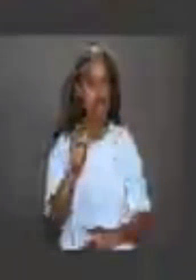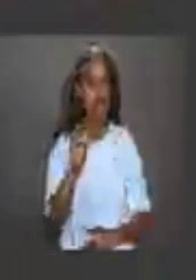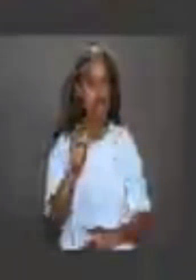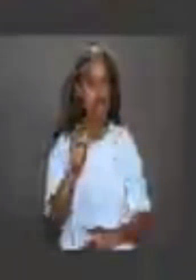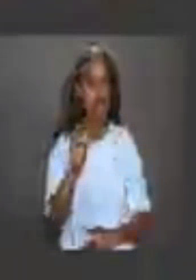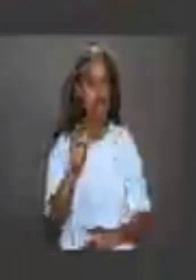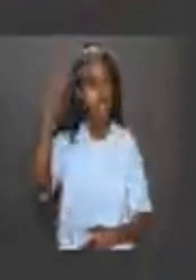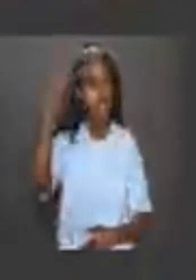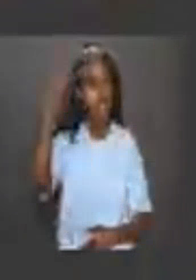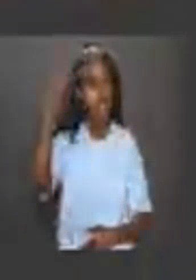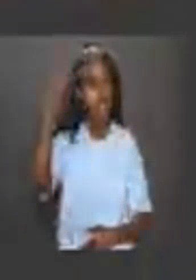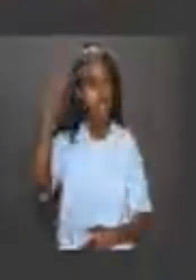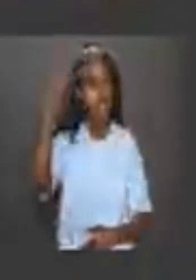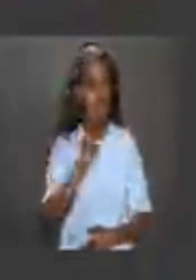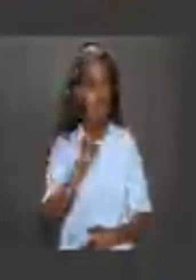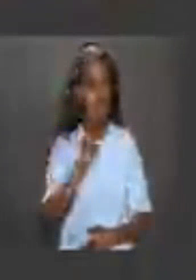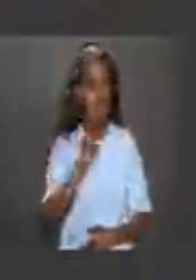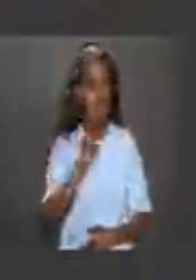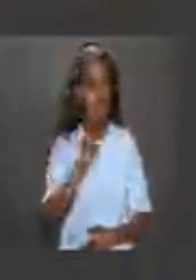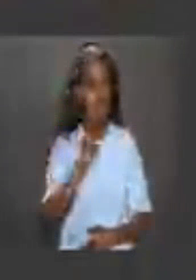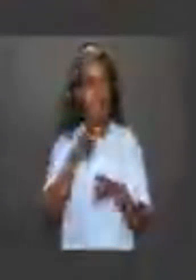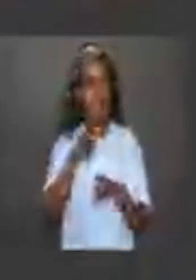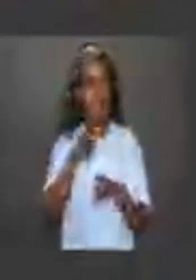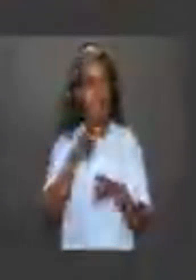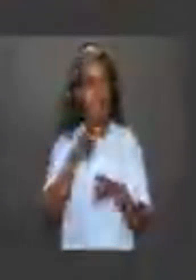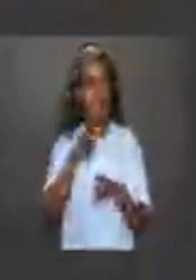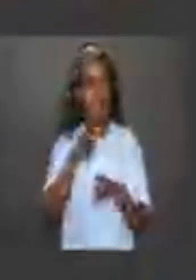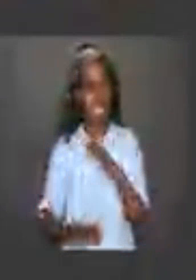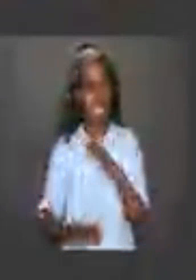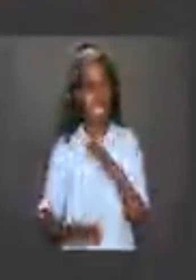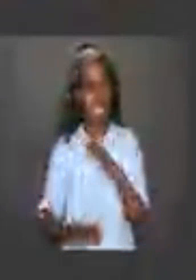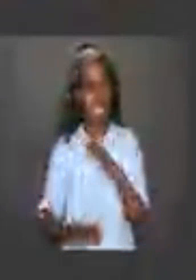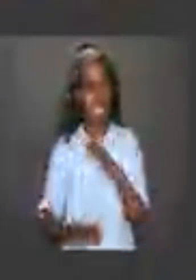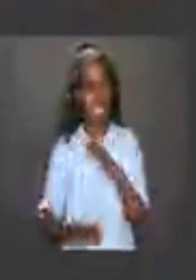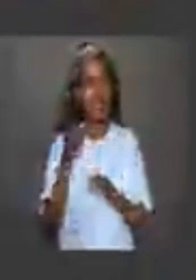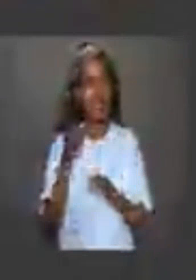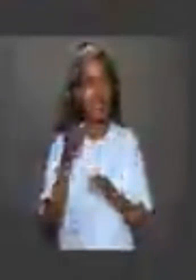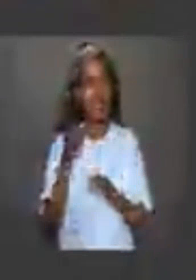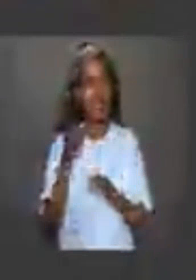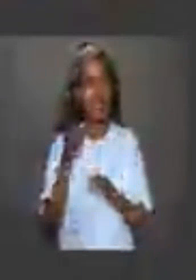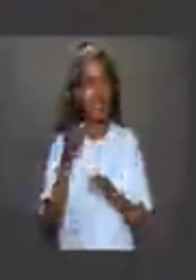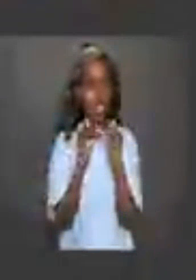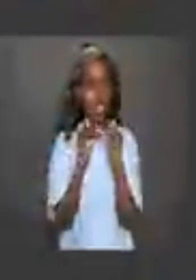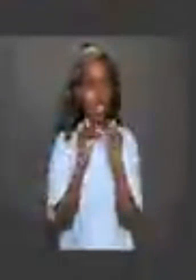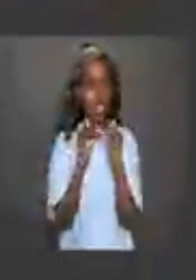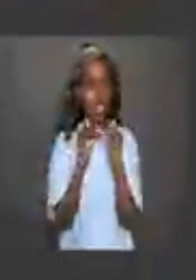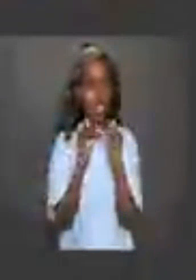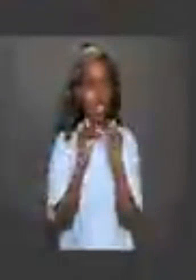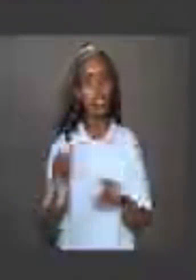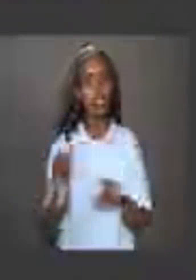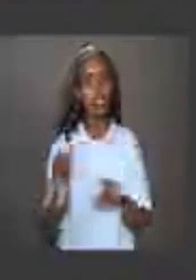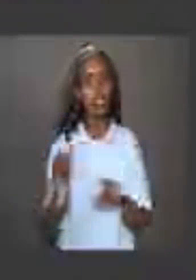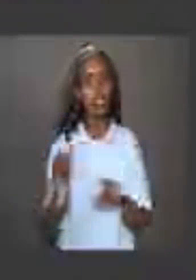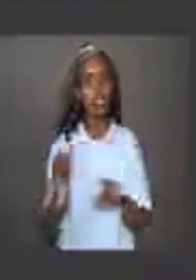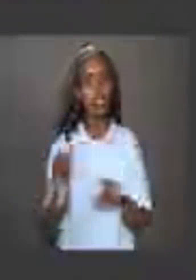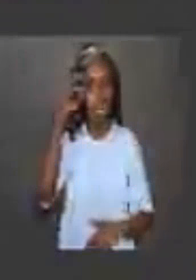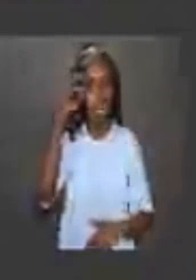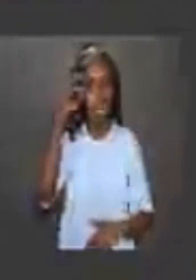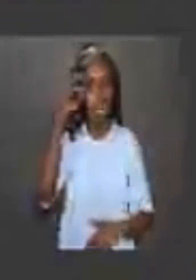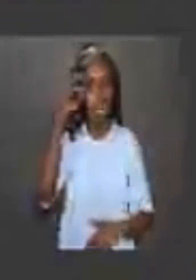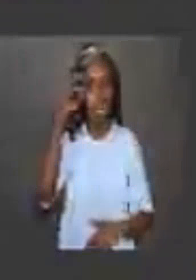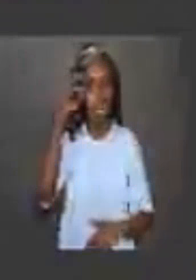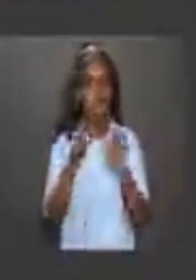of d of x is less than or equal to the degree of f of